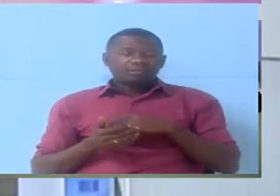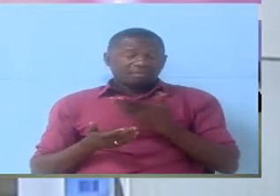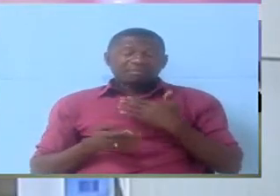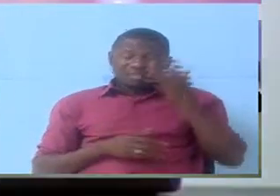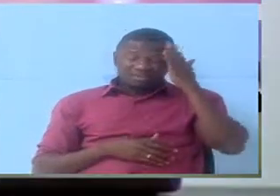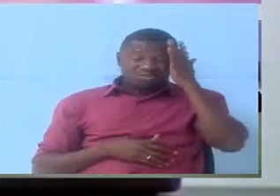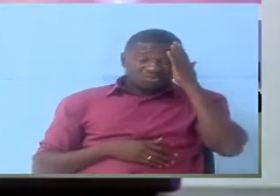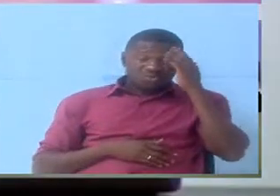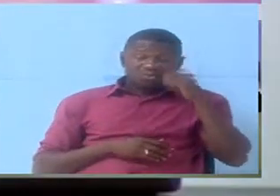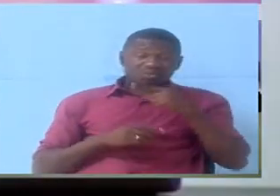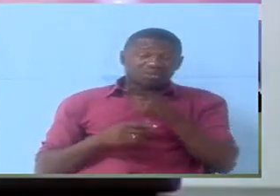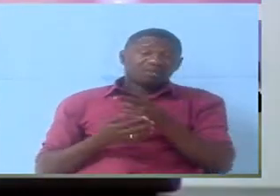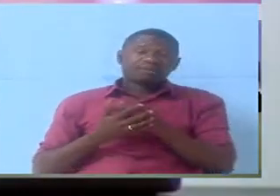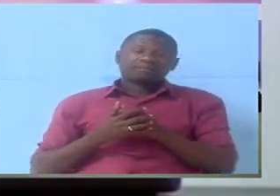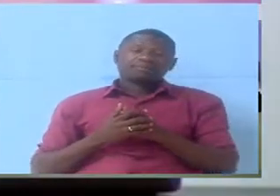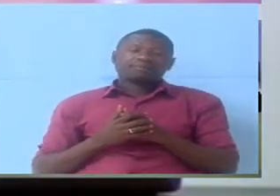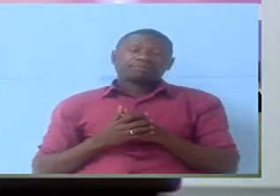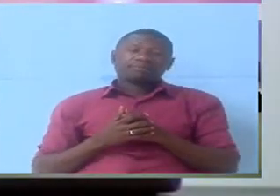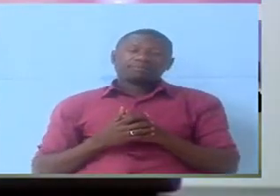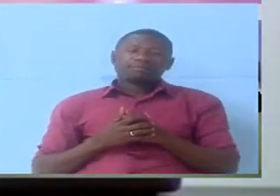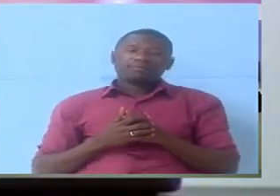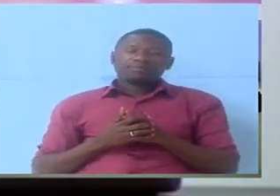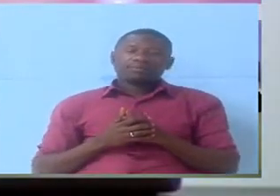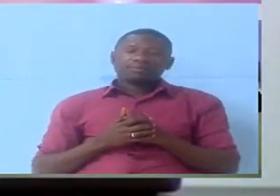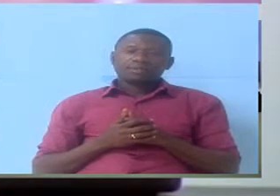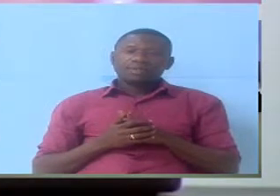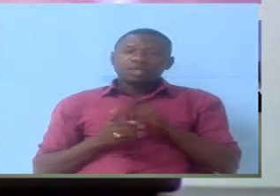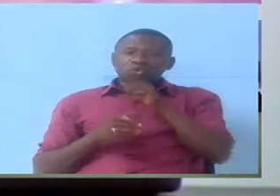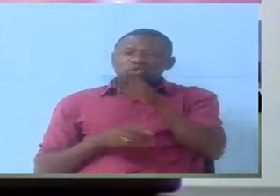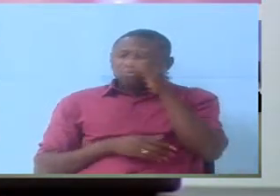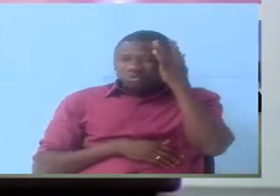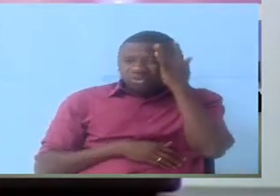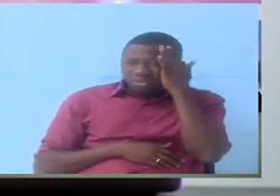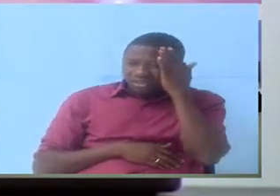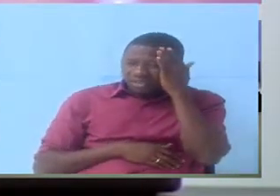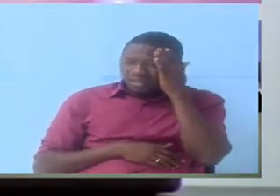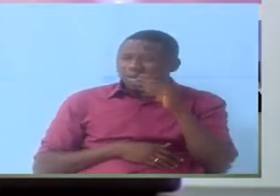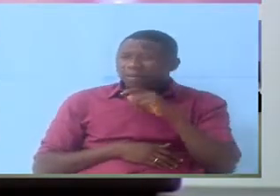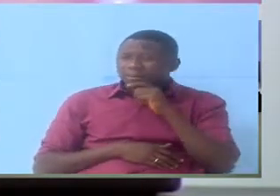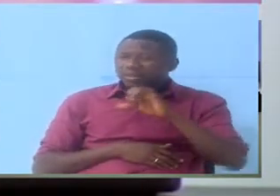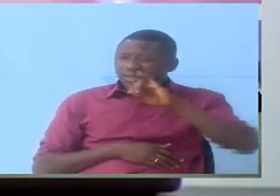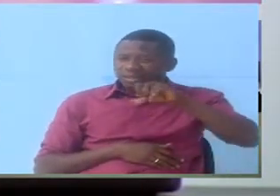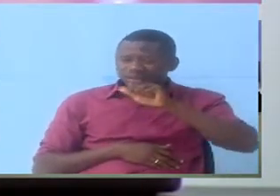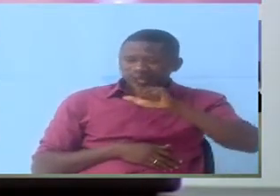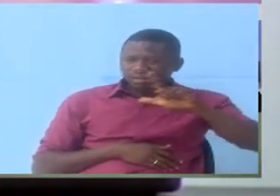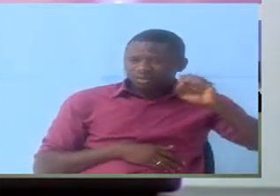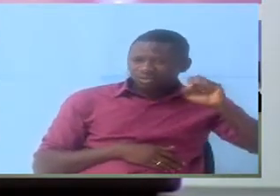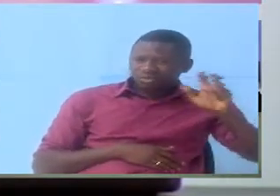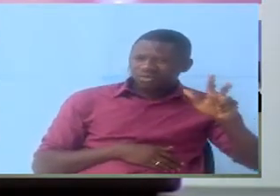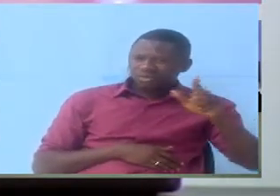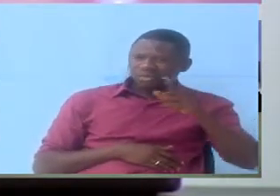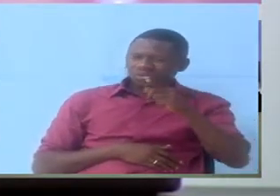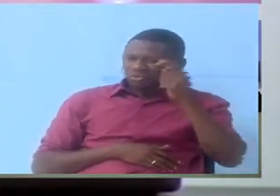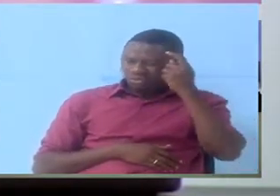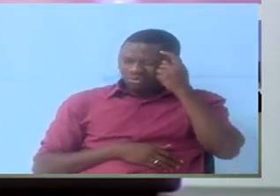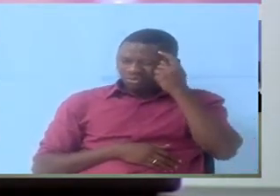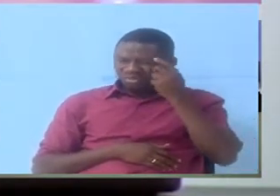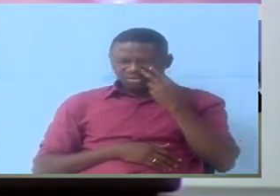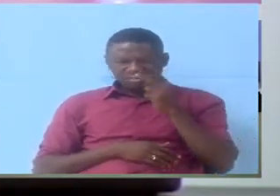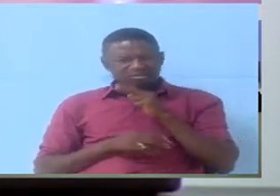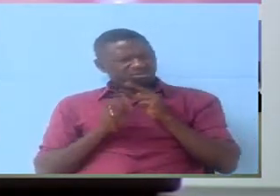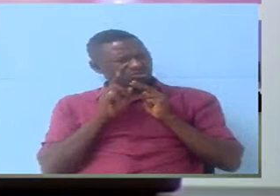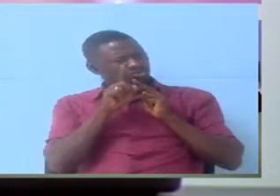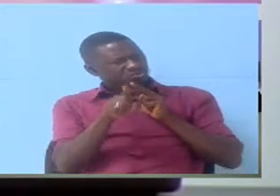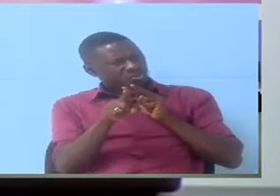you suggesting, Mr. Jallow, that his responses to you suggested that he saw you